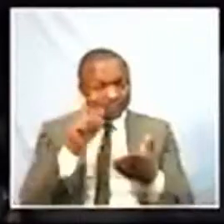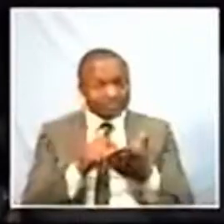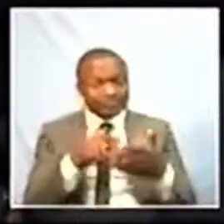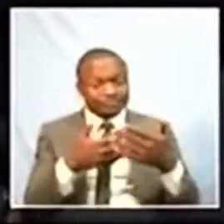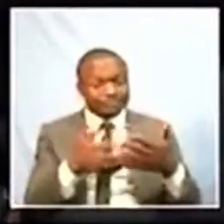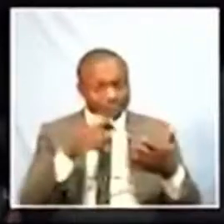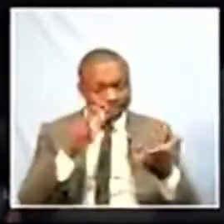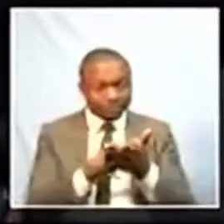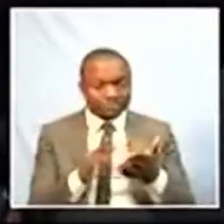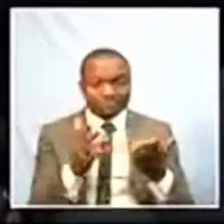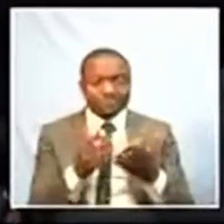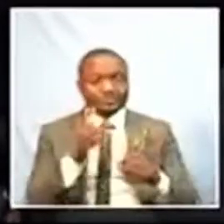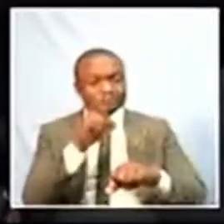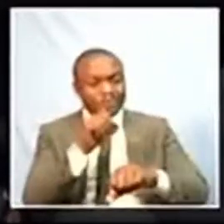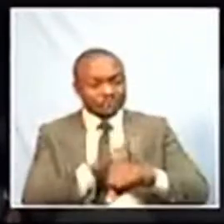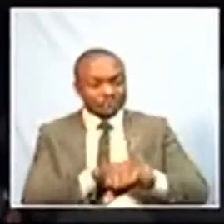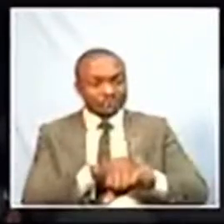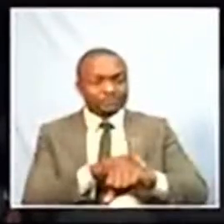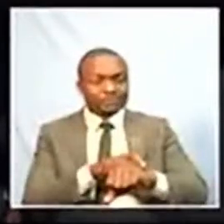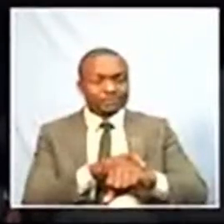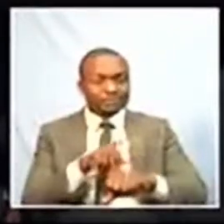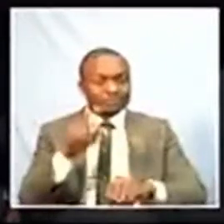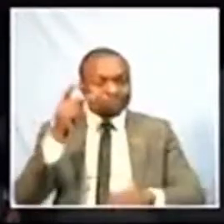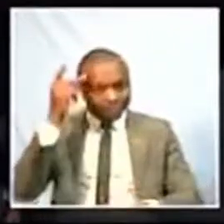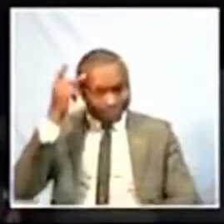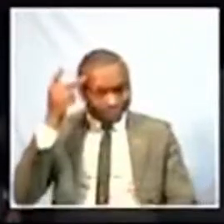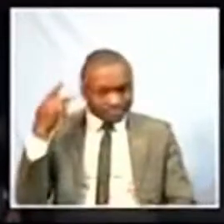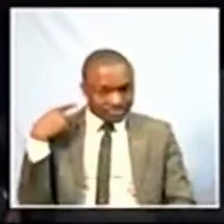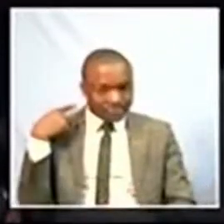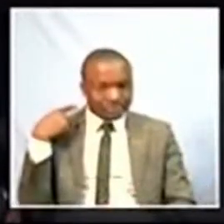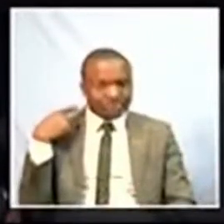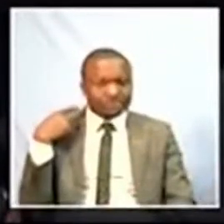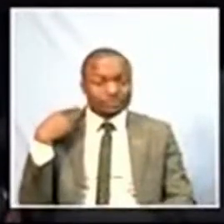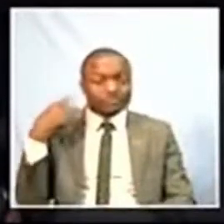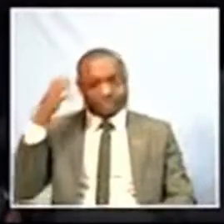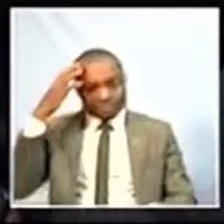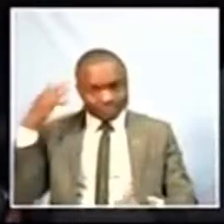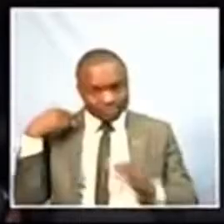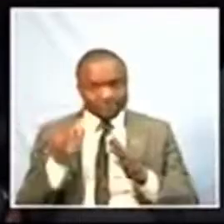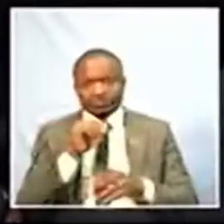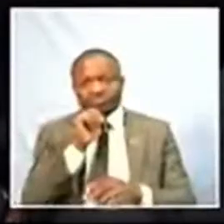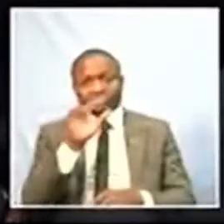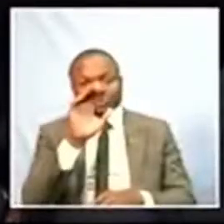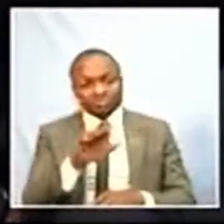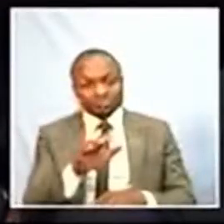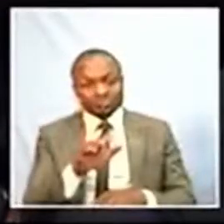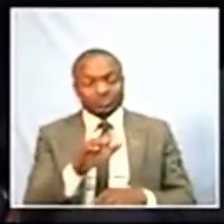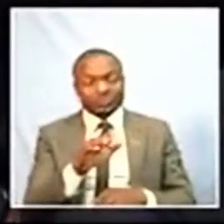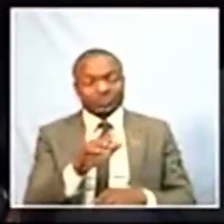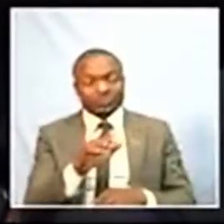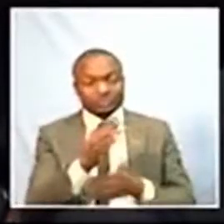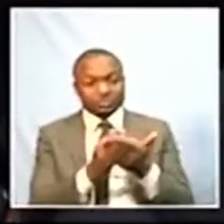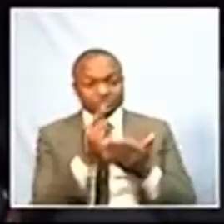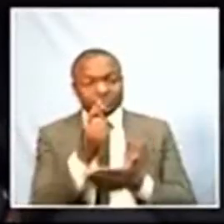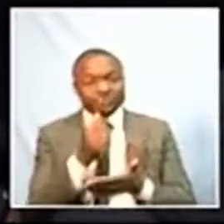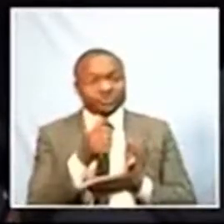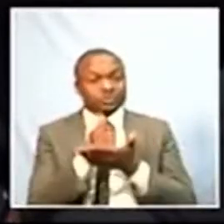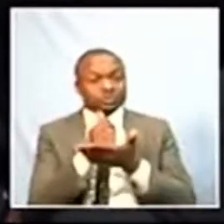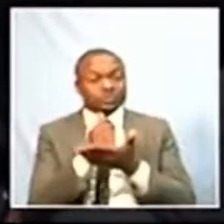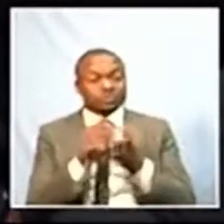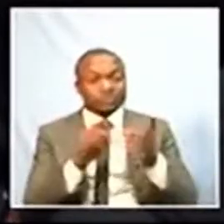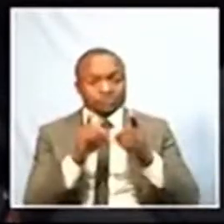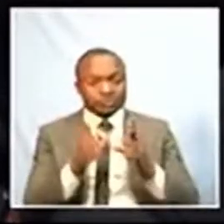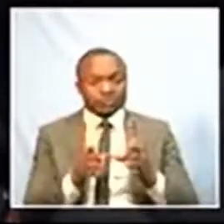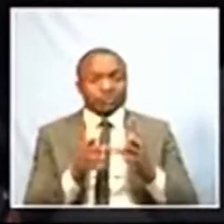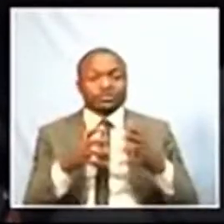It's that the principal was not in office, was standing in by the Director of Health,